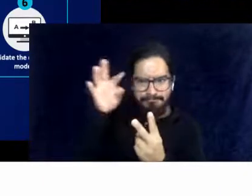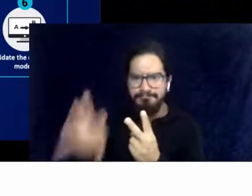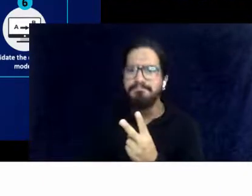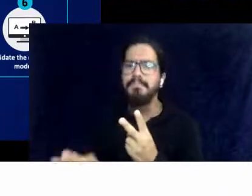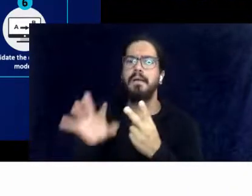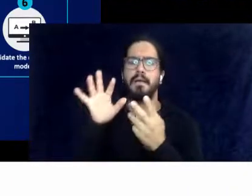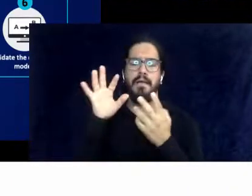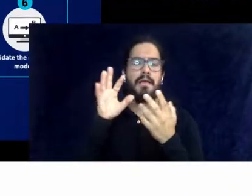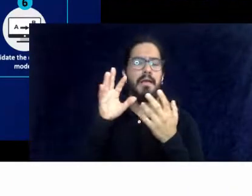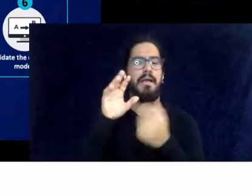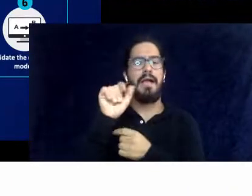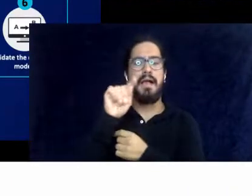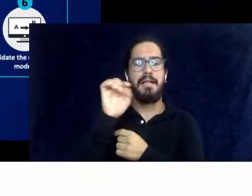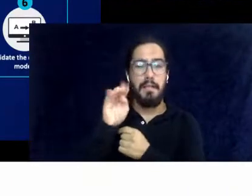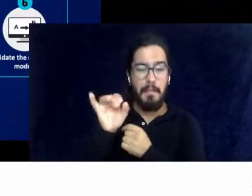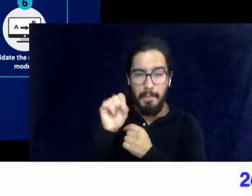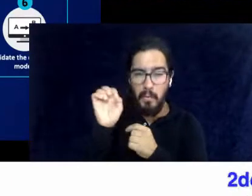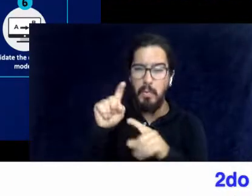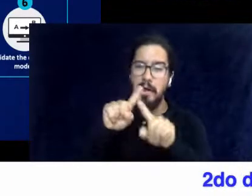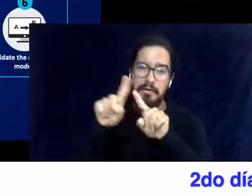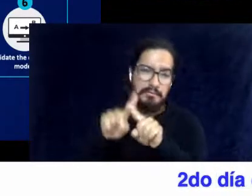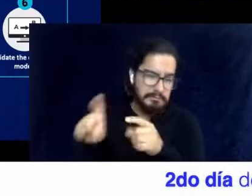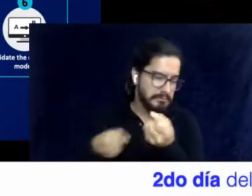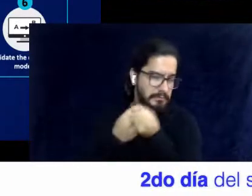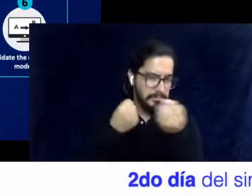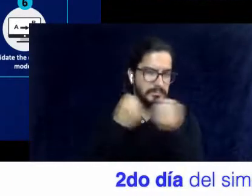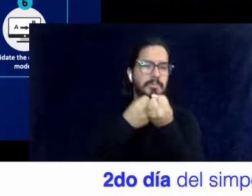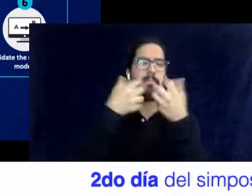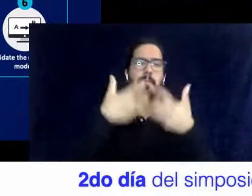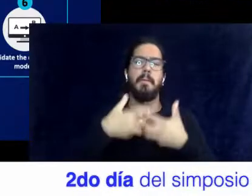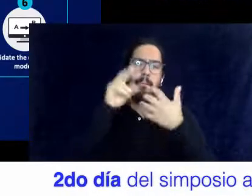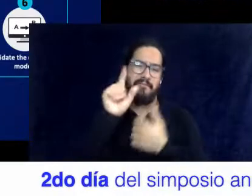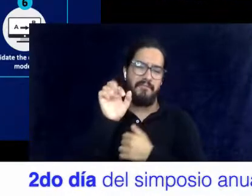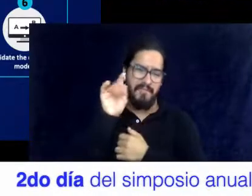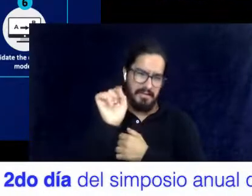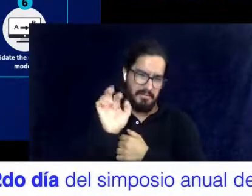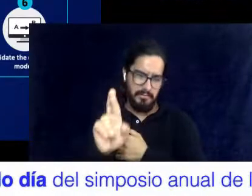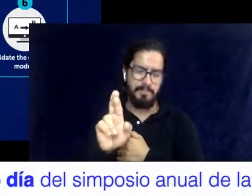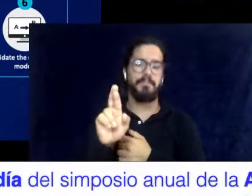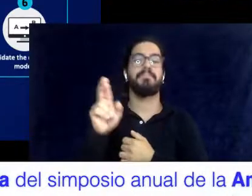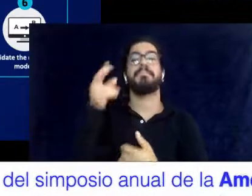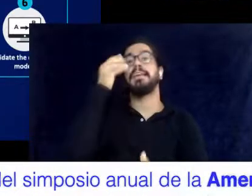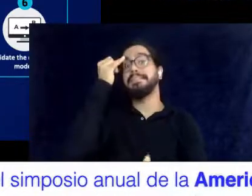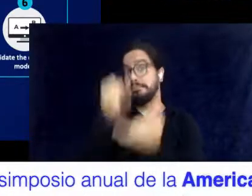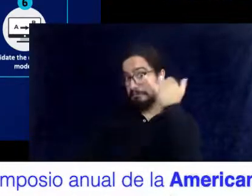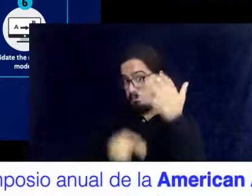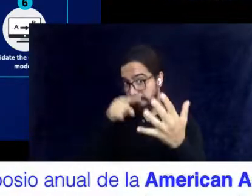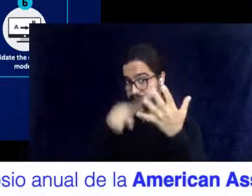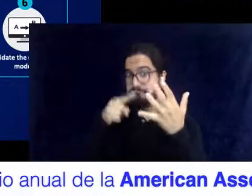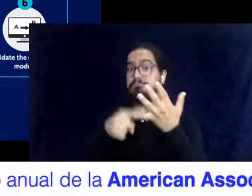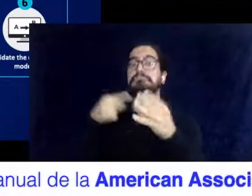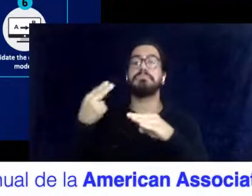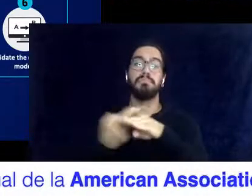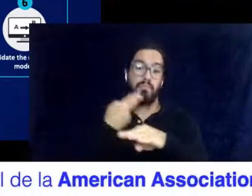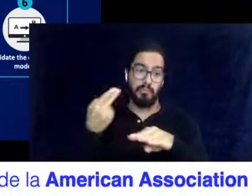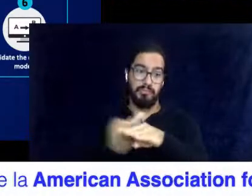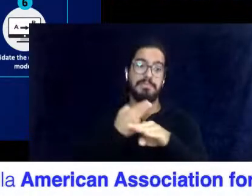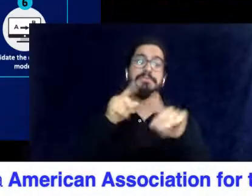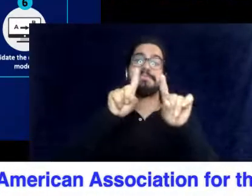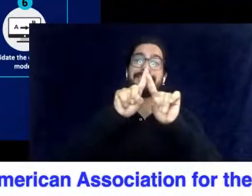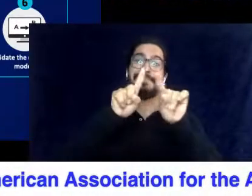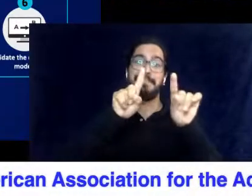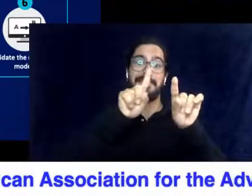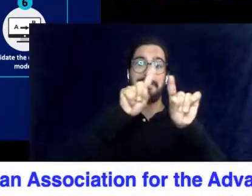AdaBoost, and support vector machine. And finally, we use a validation sets and compute different metrics like